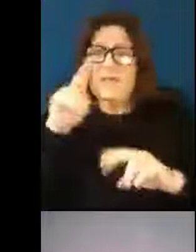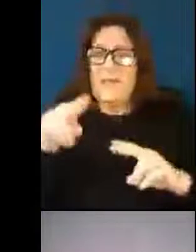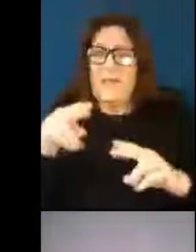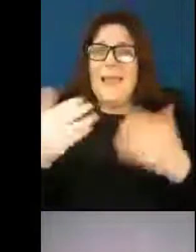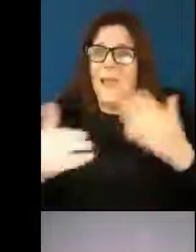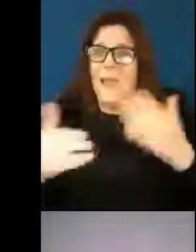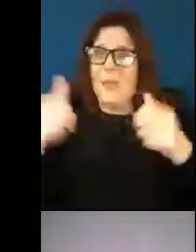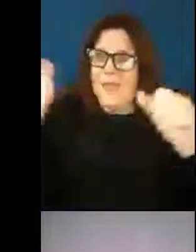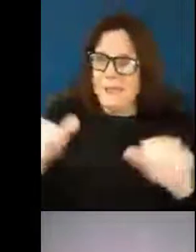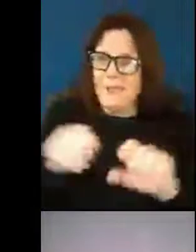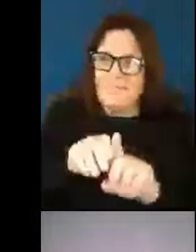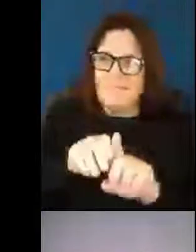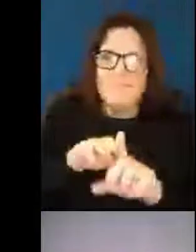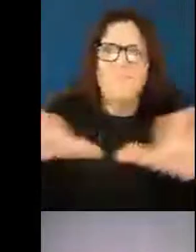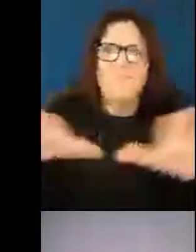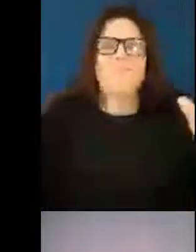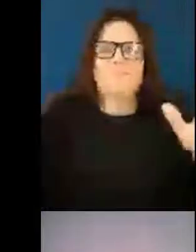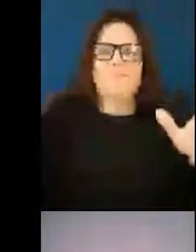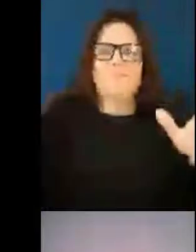implementable across the